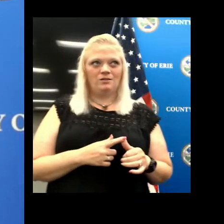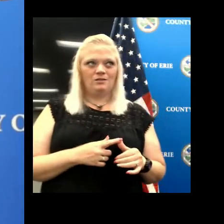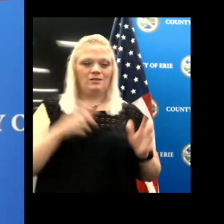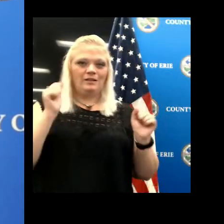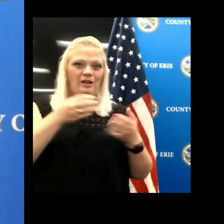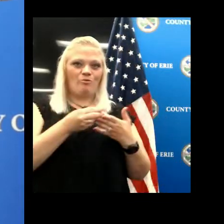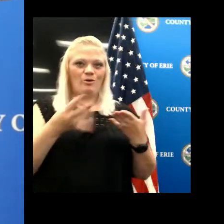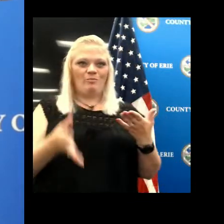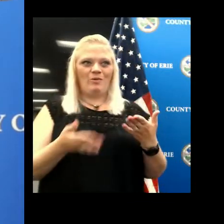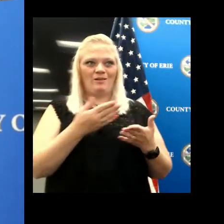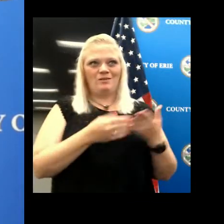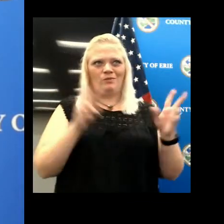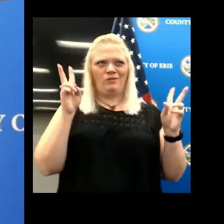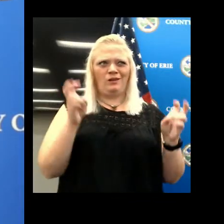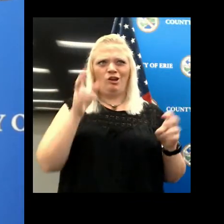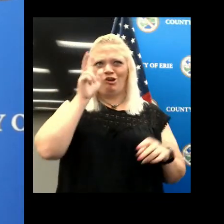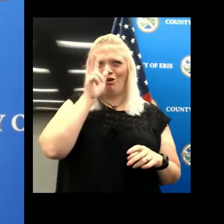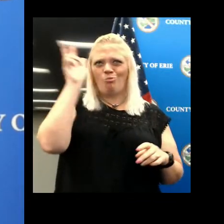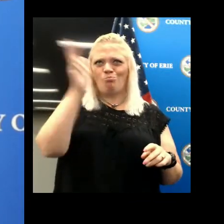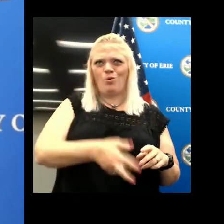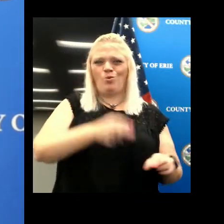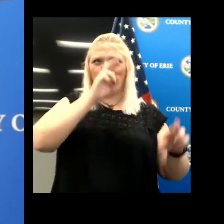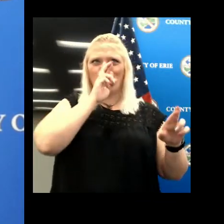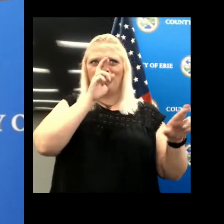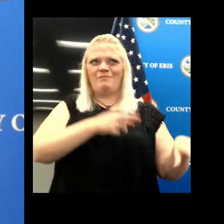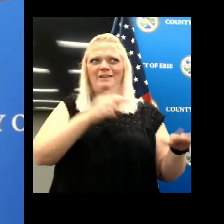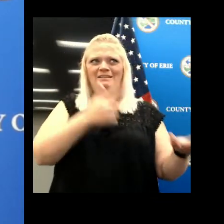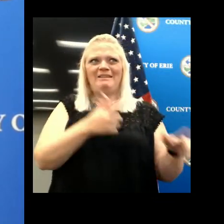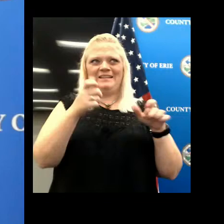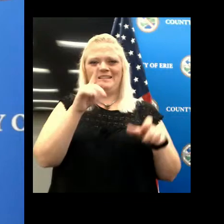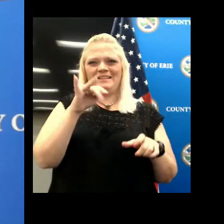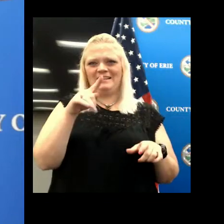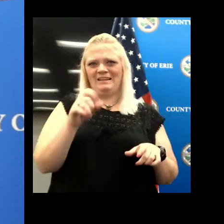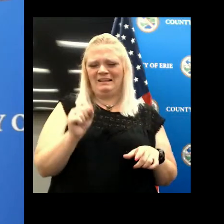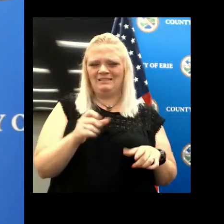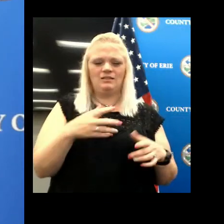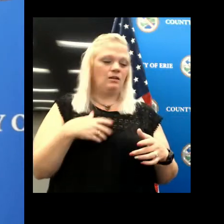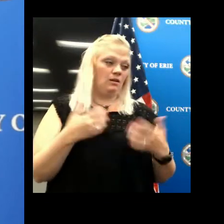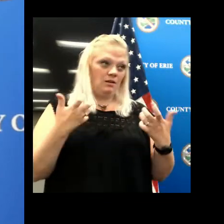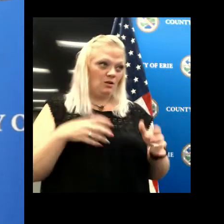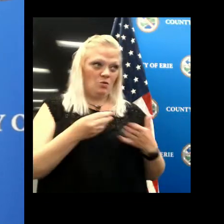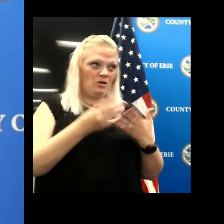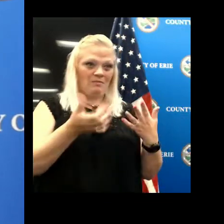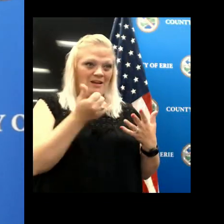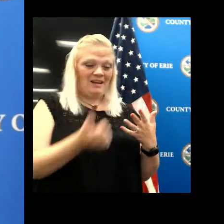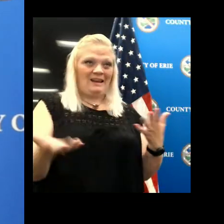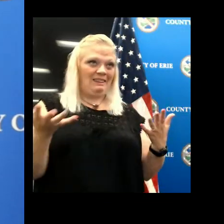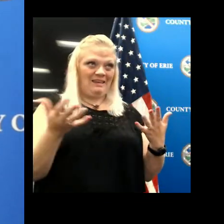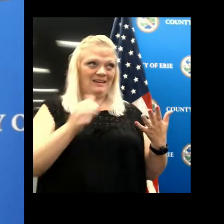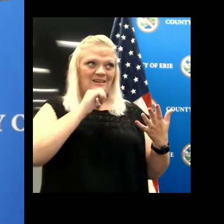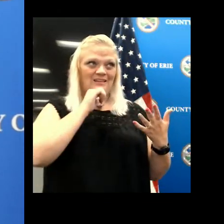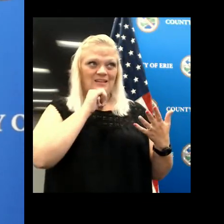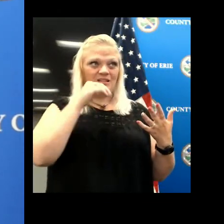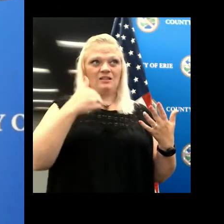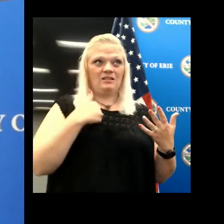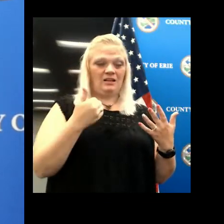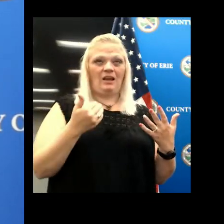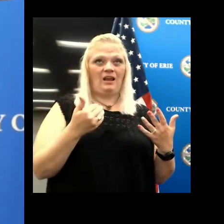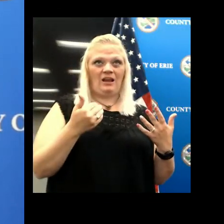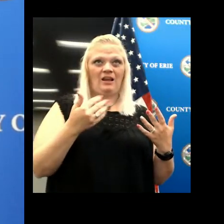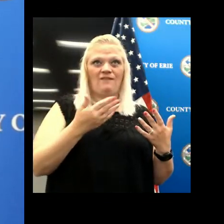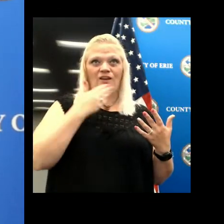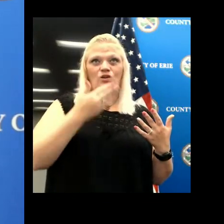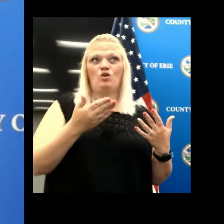buy some of the poor response instant kits? Well, I don't want to buy anything that does not have a exceptionally high probability